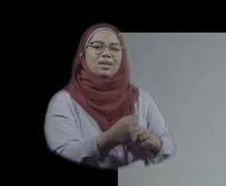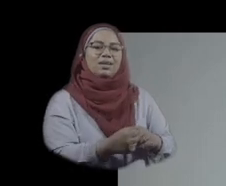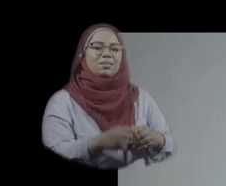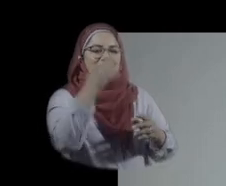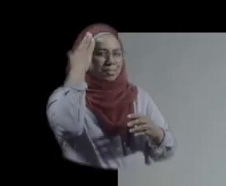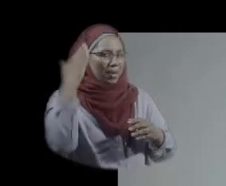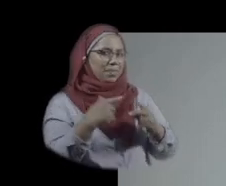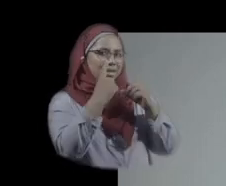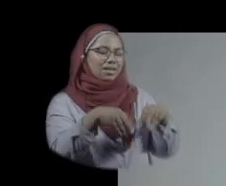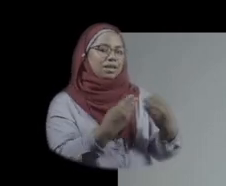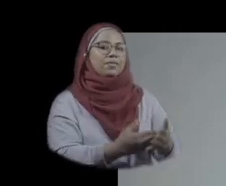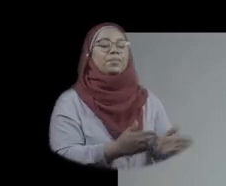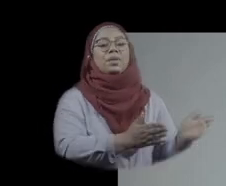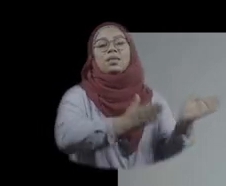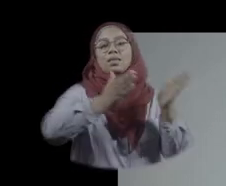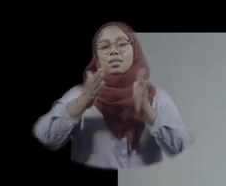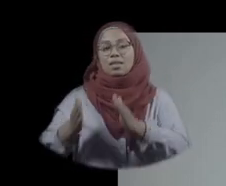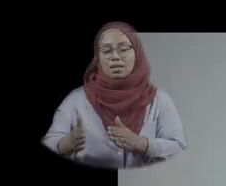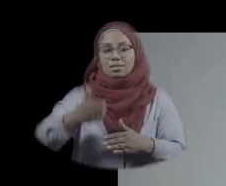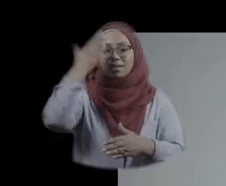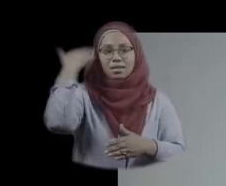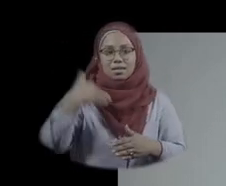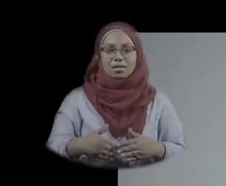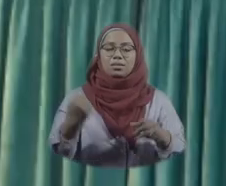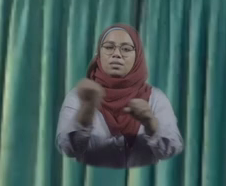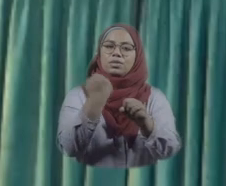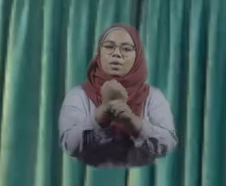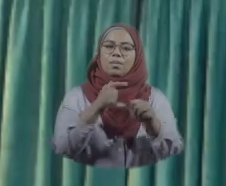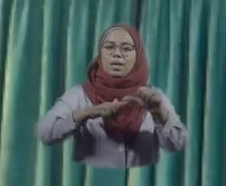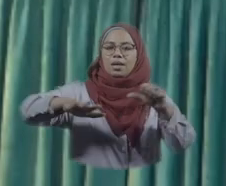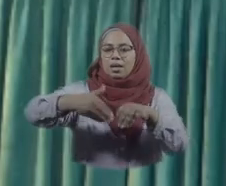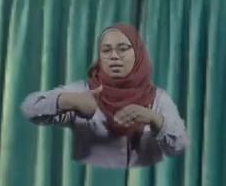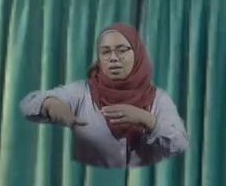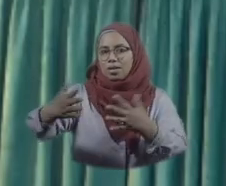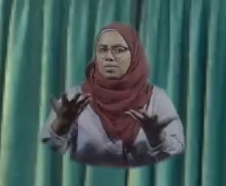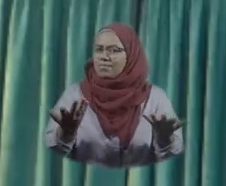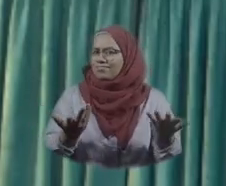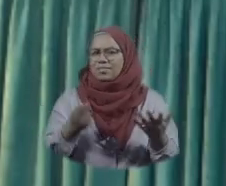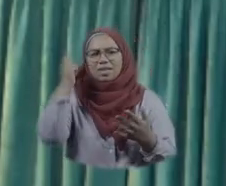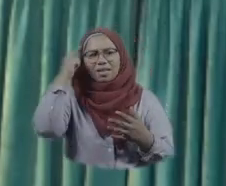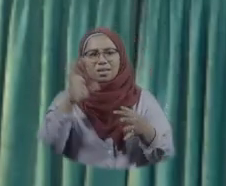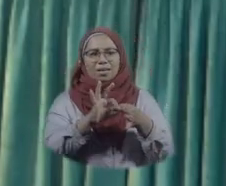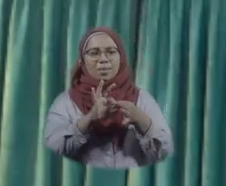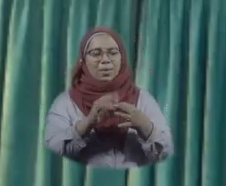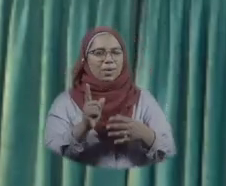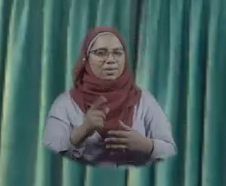Episode ga adi inna and highlight kolla fa amnu workforce and ikutum ga importance of this. So what are your thoughts on it?